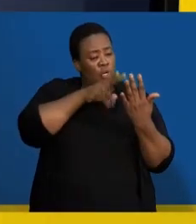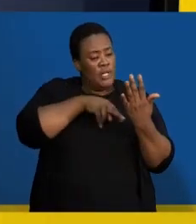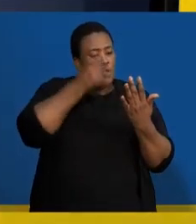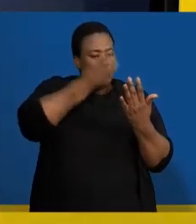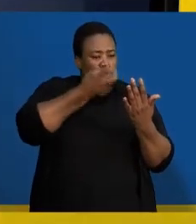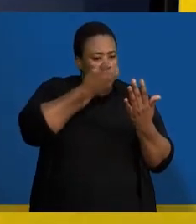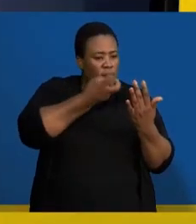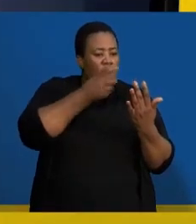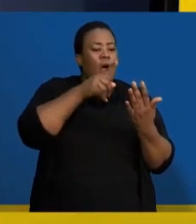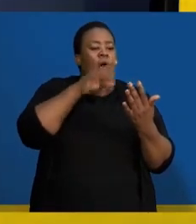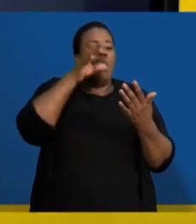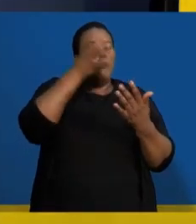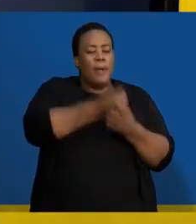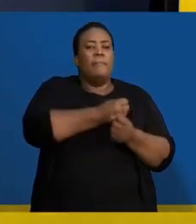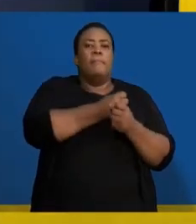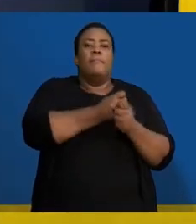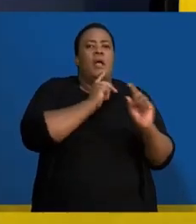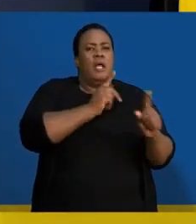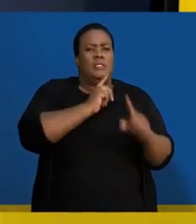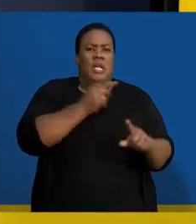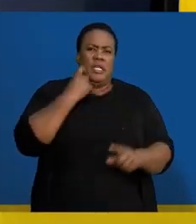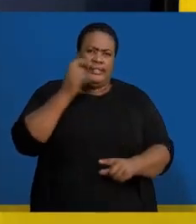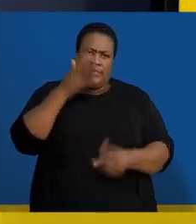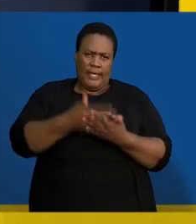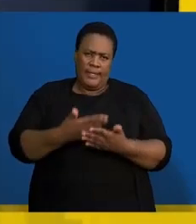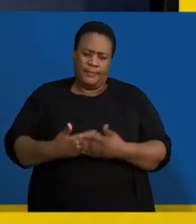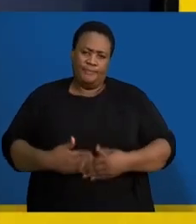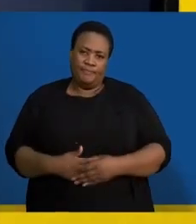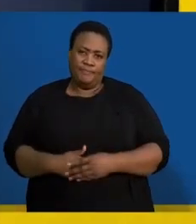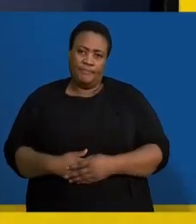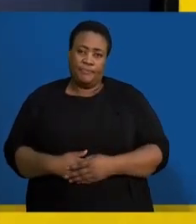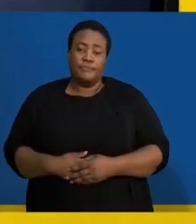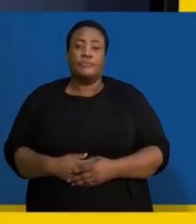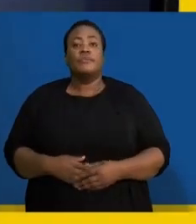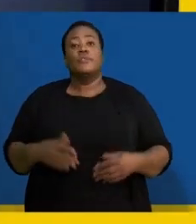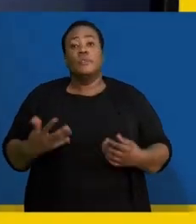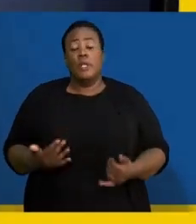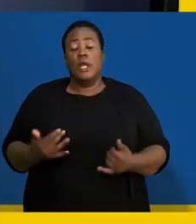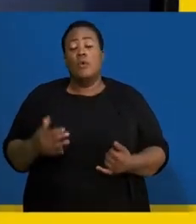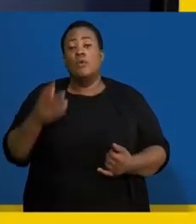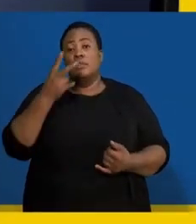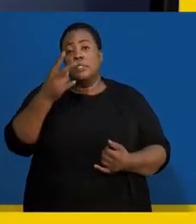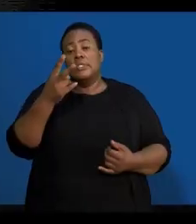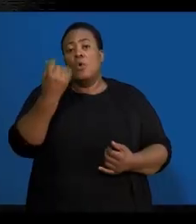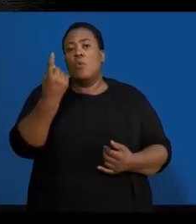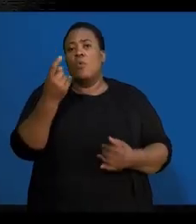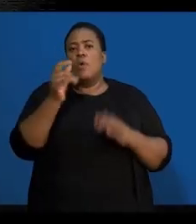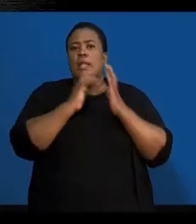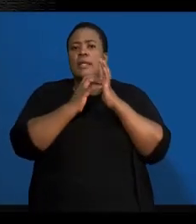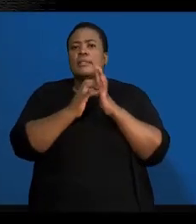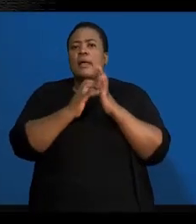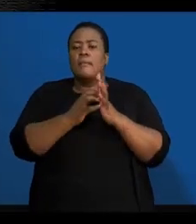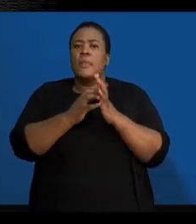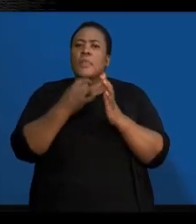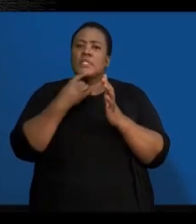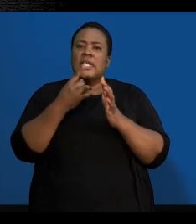for the answers to your questions. Okay, I hope that makes sense. So if we look at this one example here, it says define